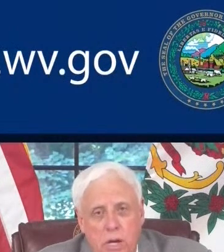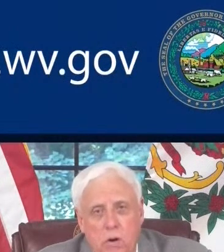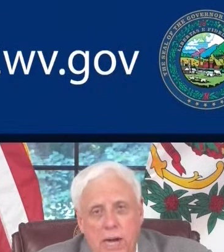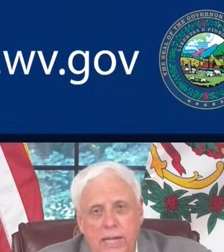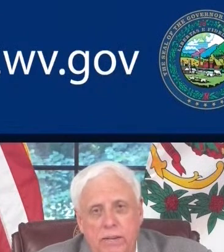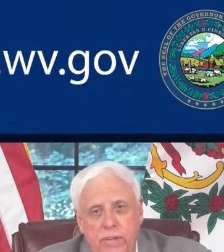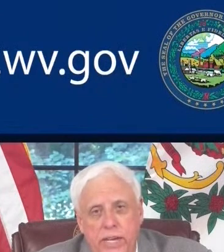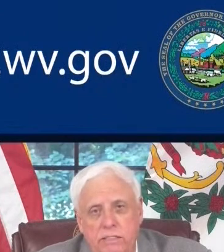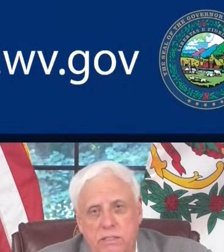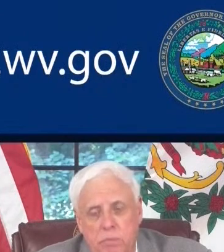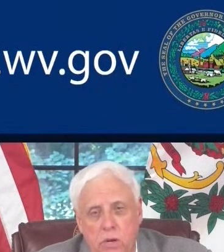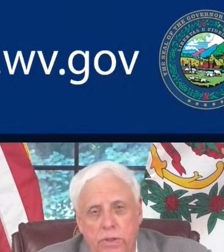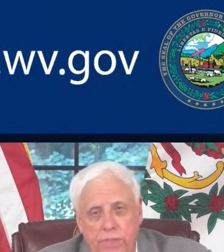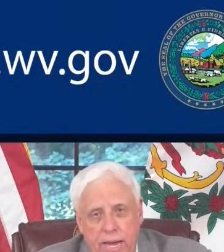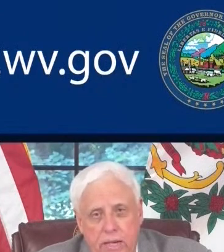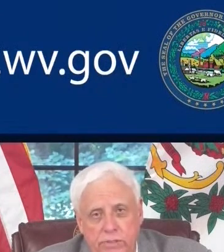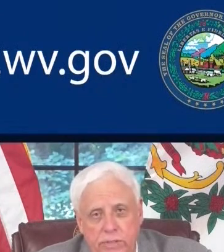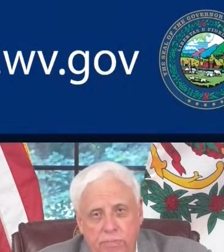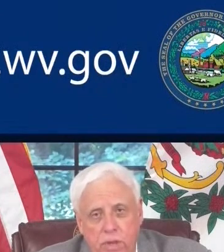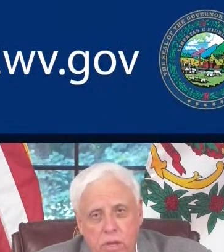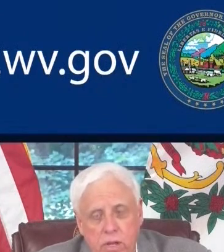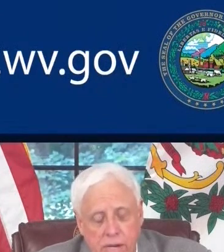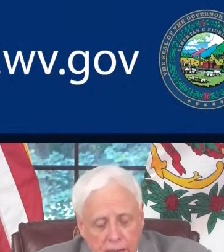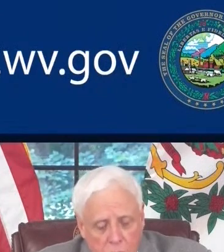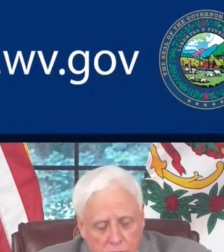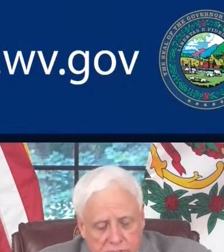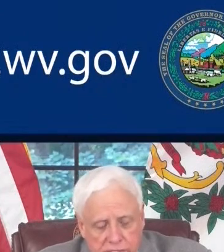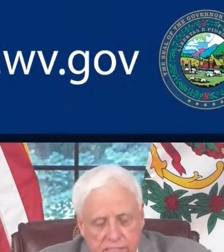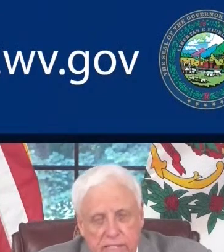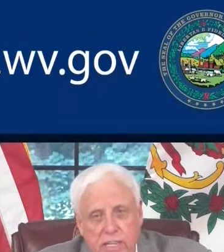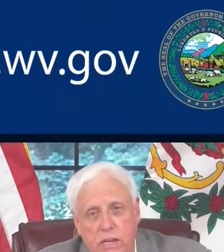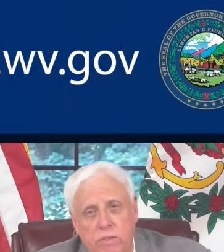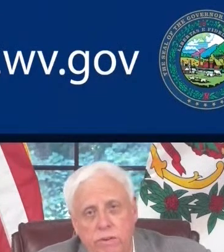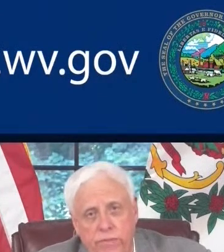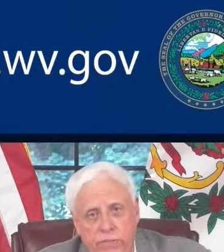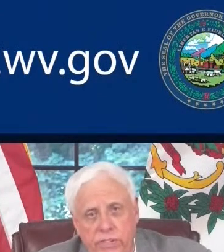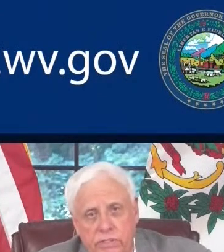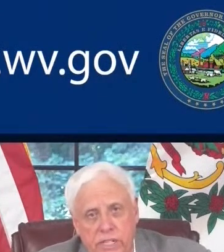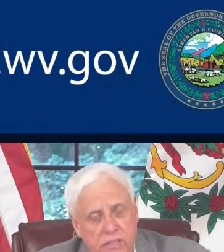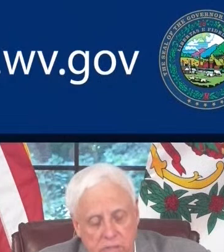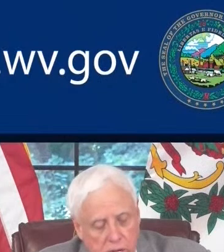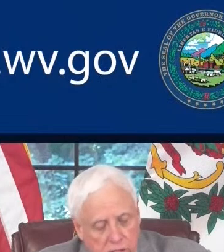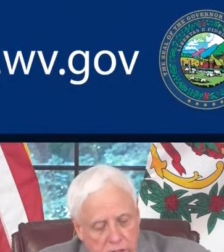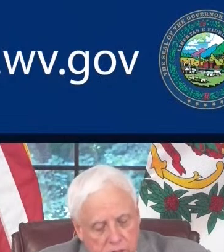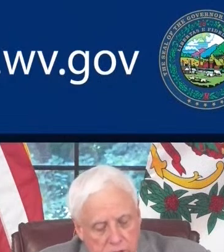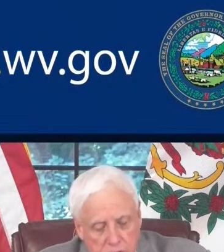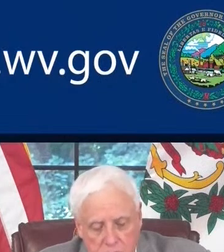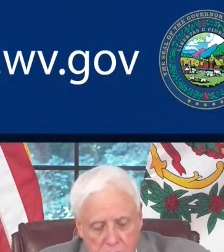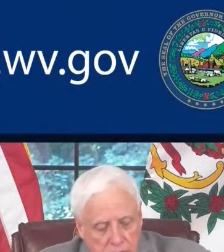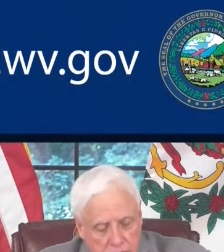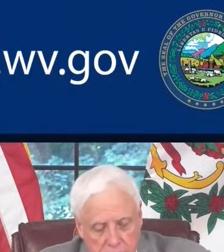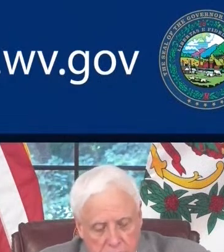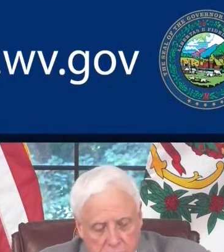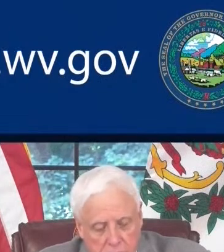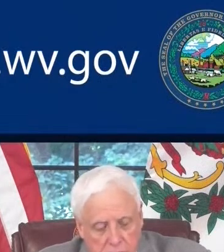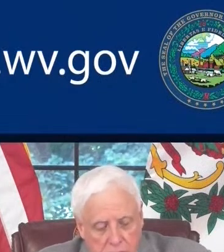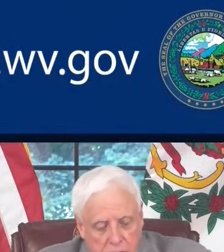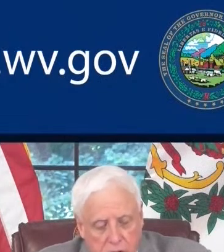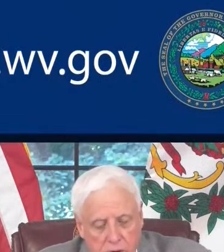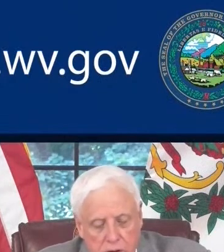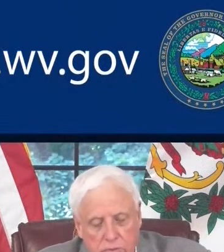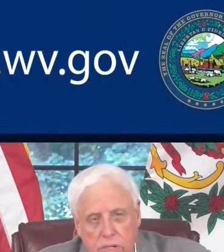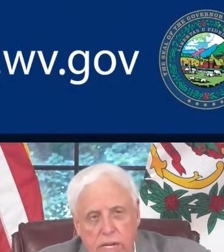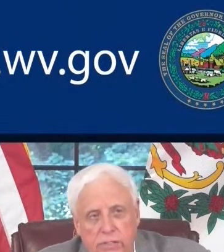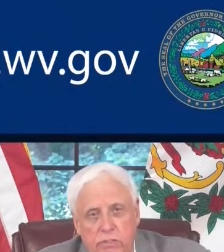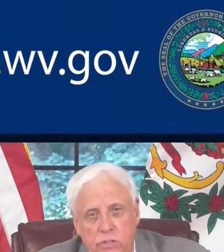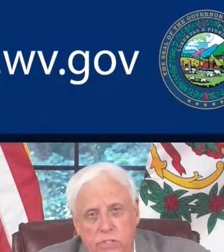dropped below active cases below 1,000. Now we're at 1,656. Not good, not good. You